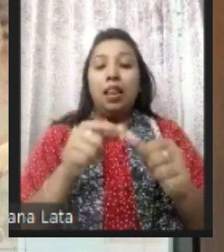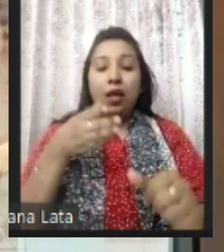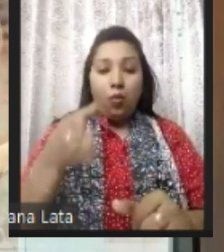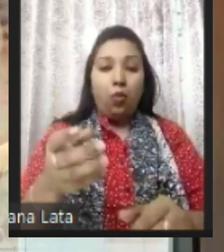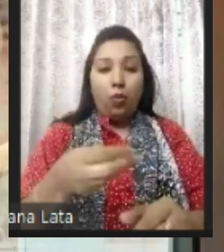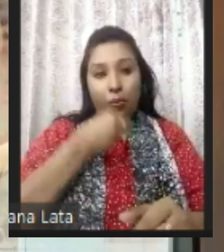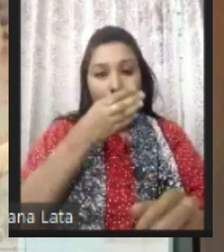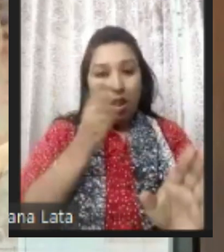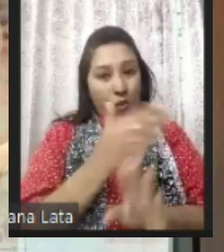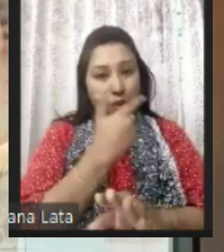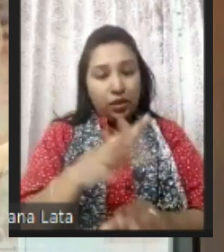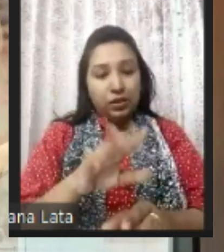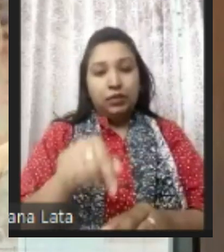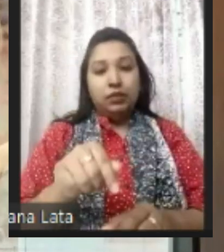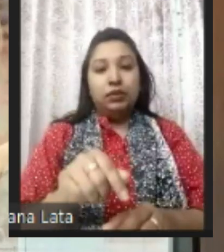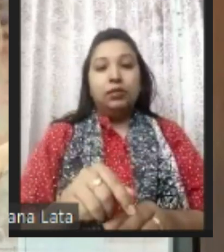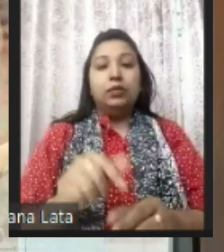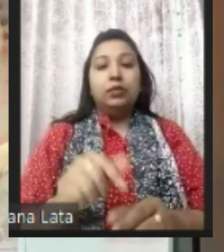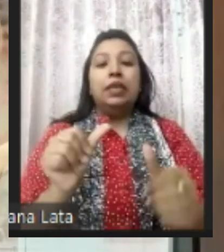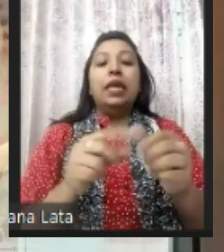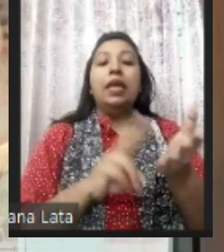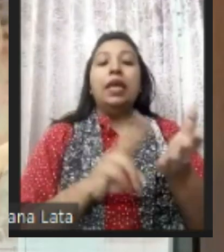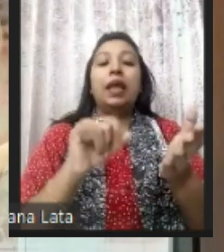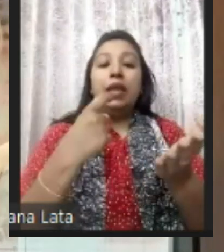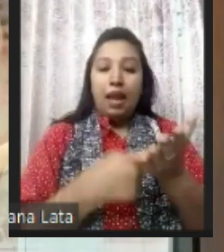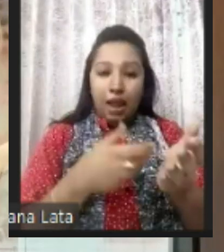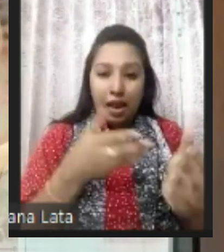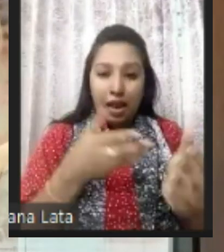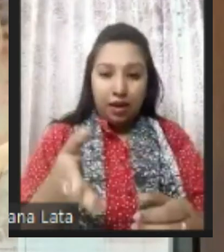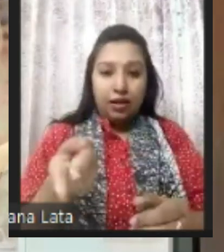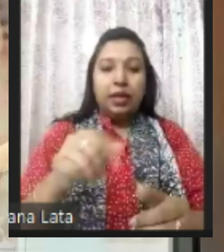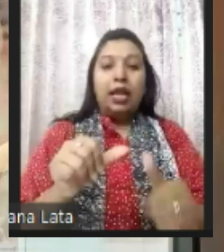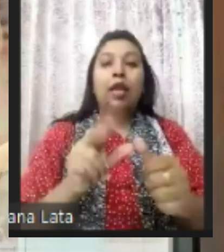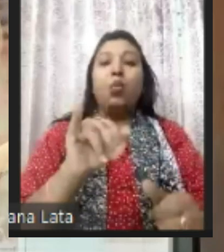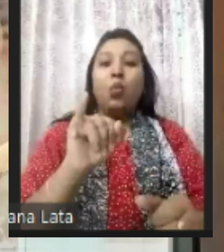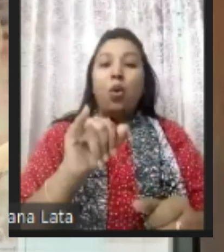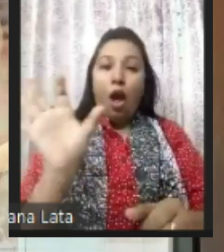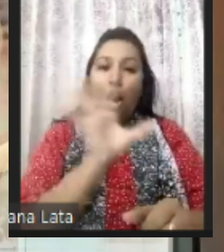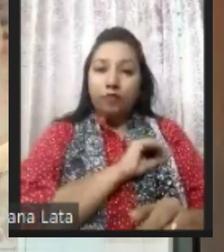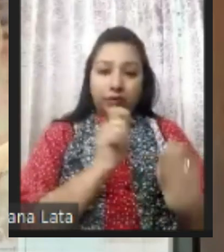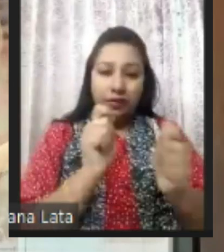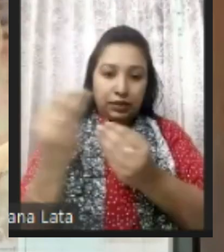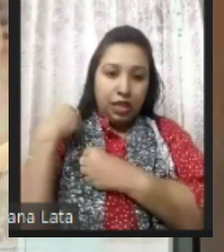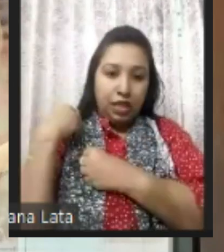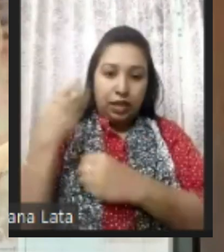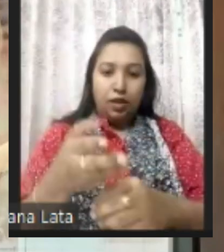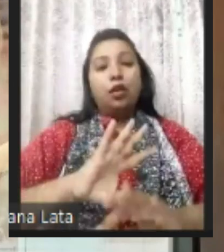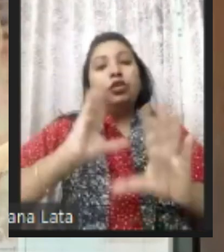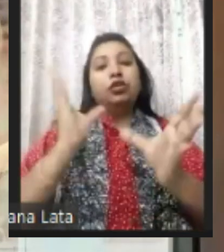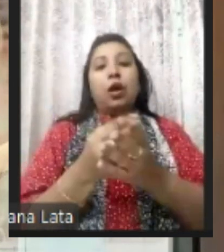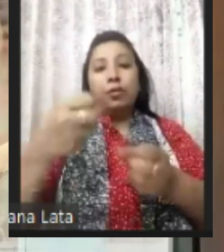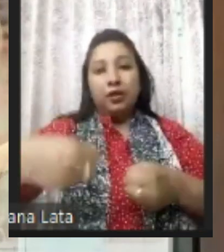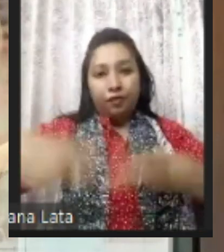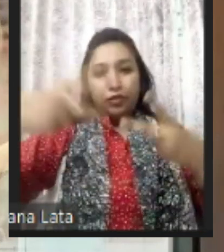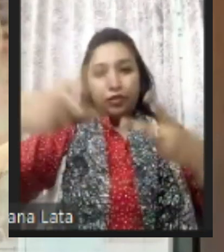Internet Society, moderator Ani Chaudhuri, policy advisor A2I, and everyone connected here. Thank you so